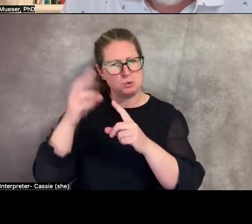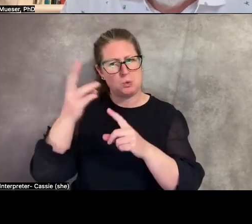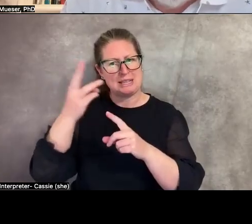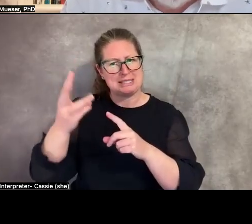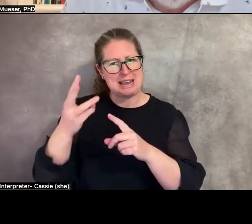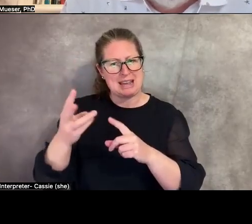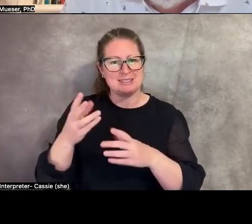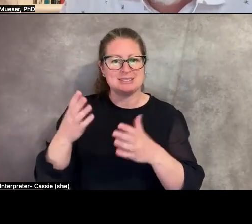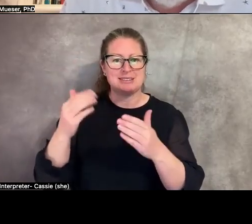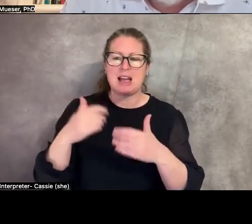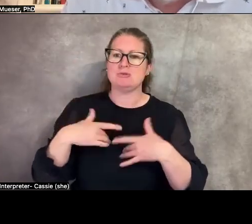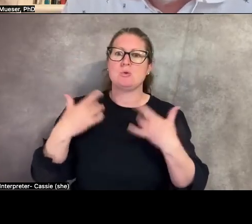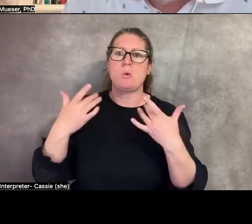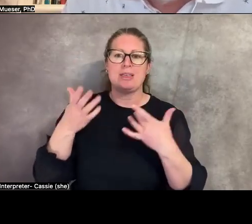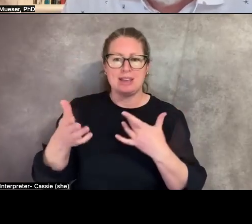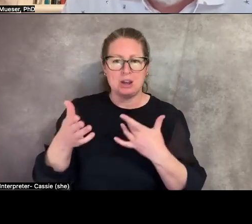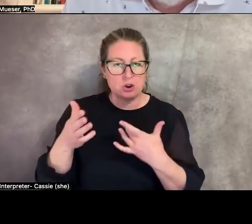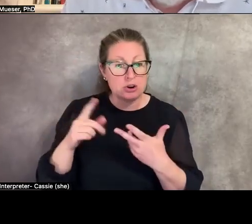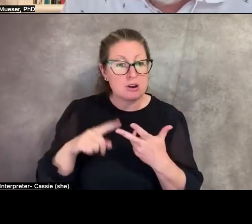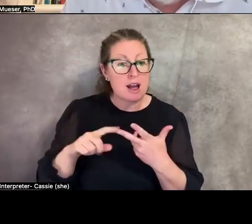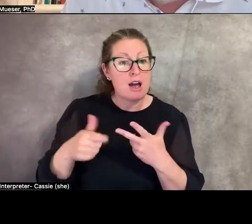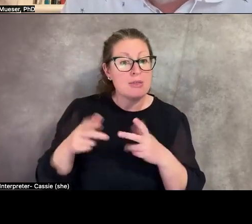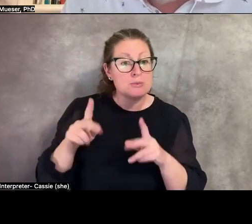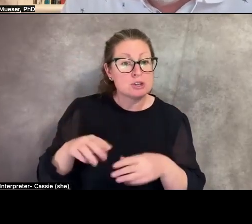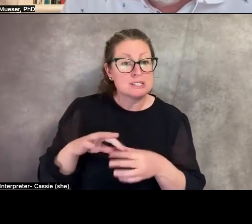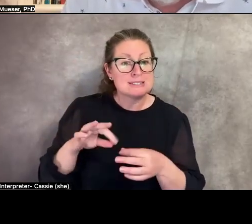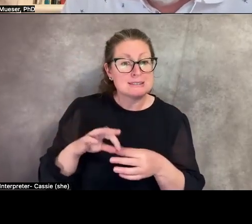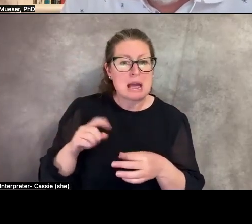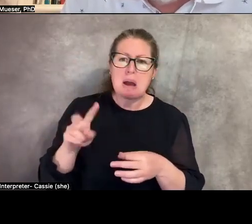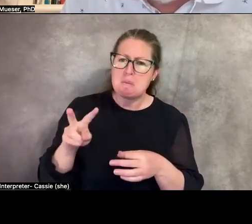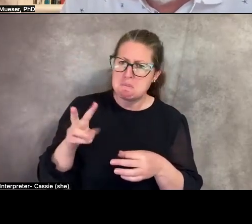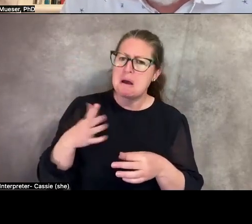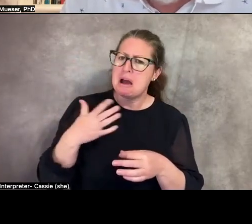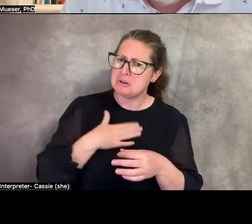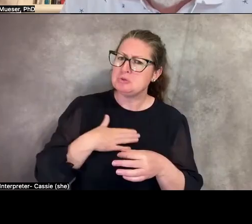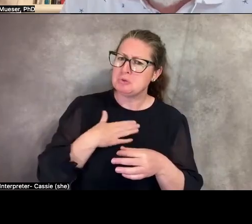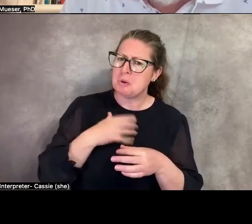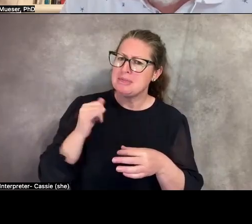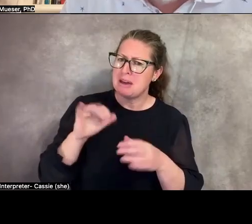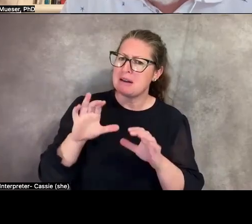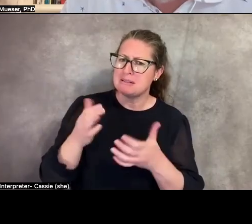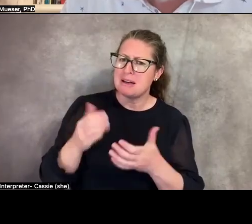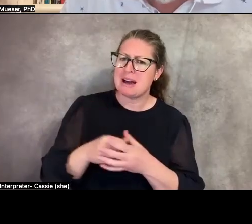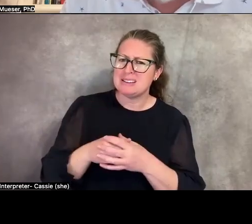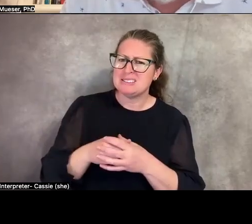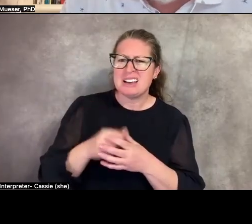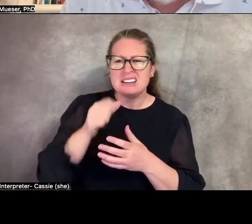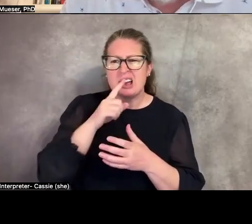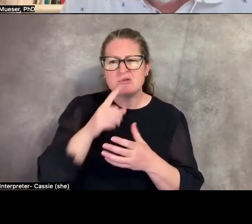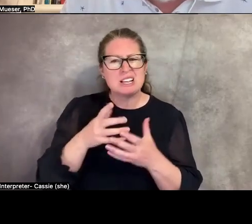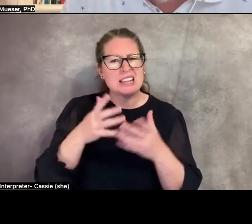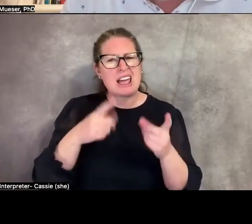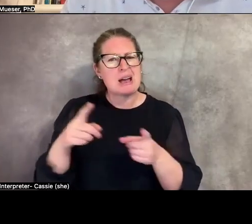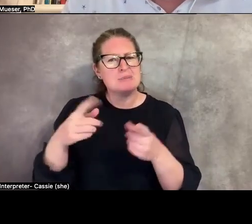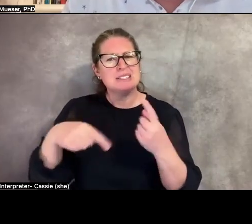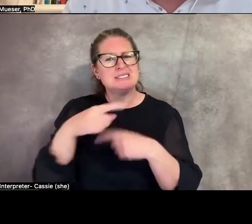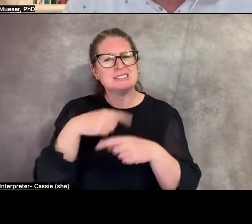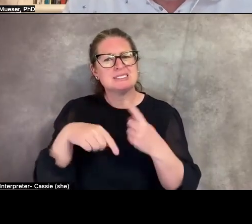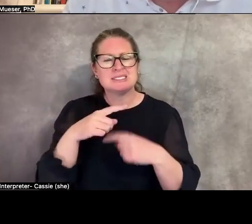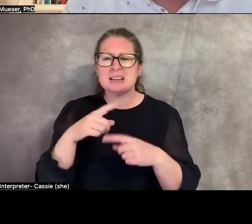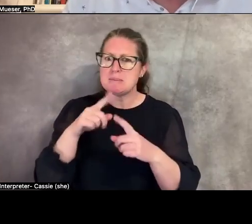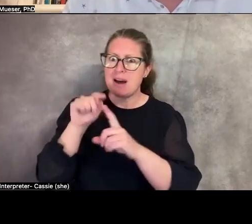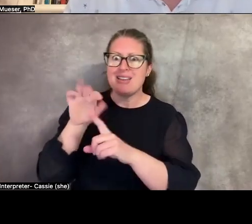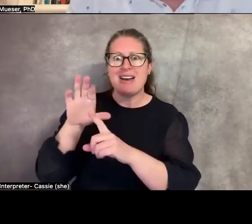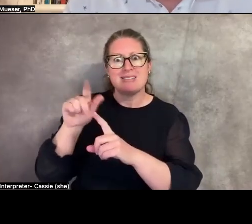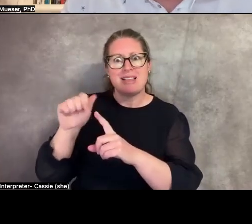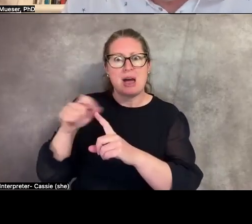there." And yet one other person said, "I kind of enjoyed that class. Nothing much happens around here, but I did enjoy that